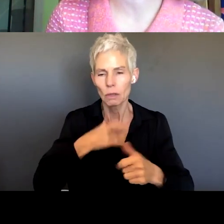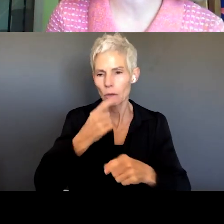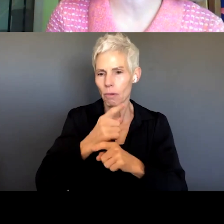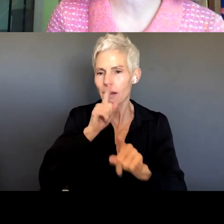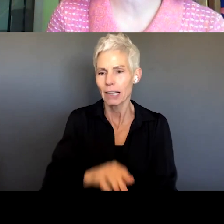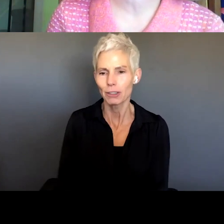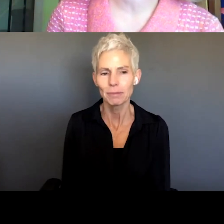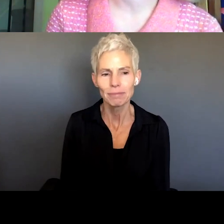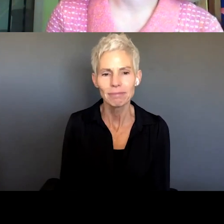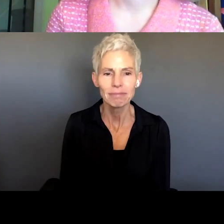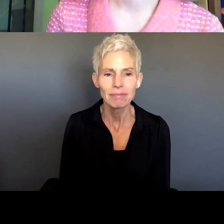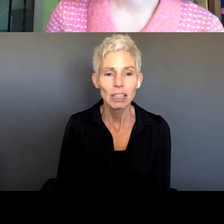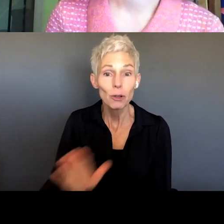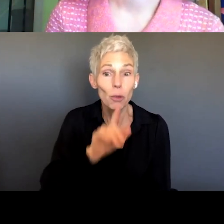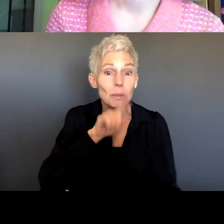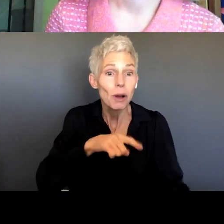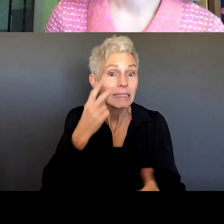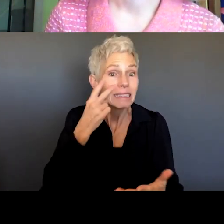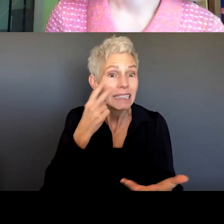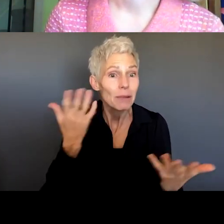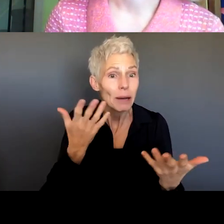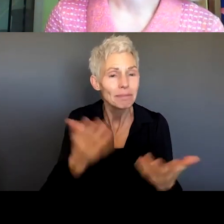Let's take a look